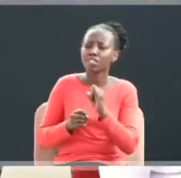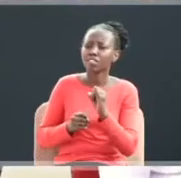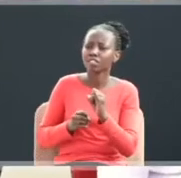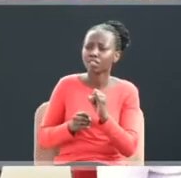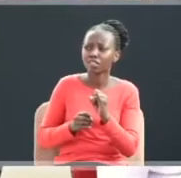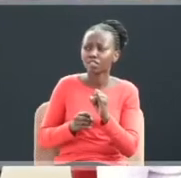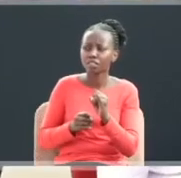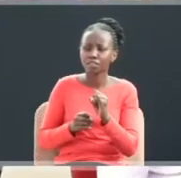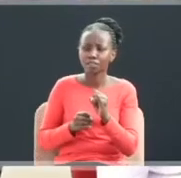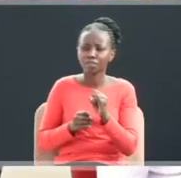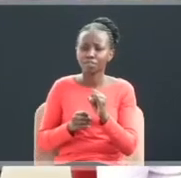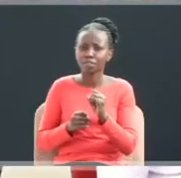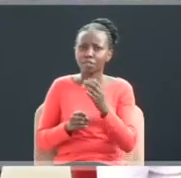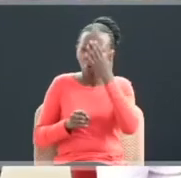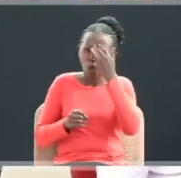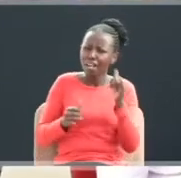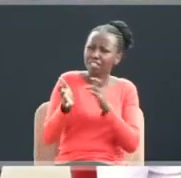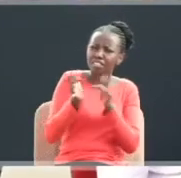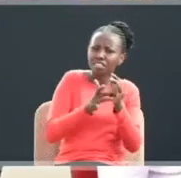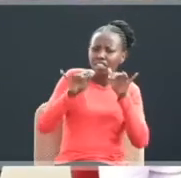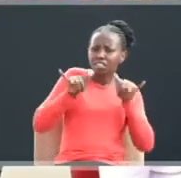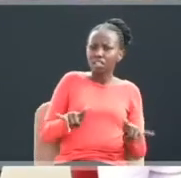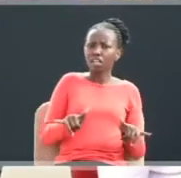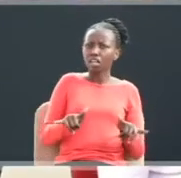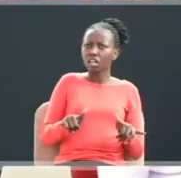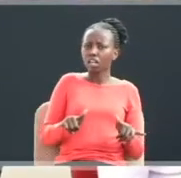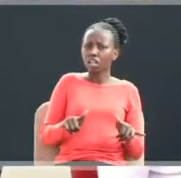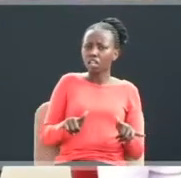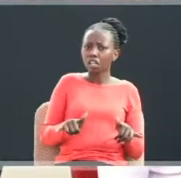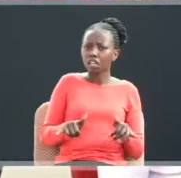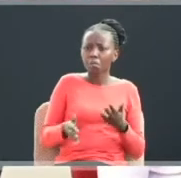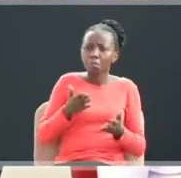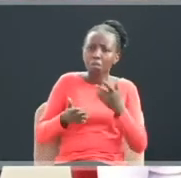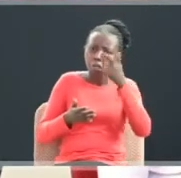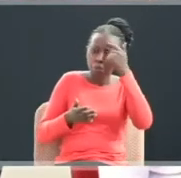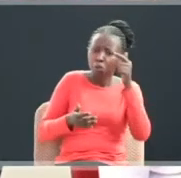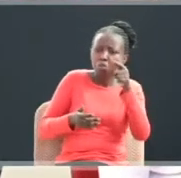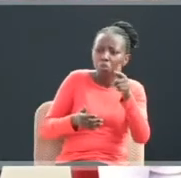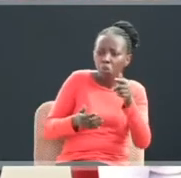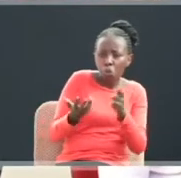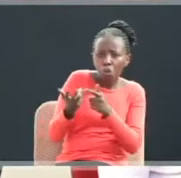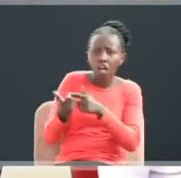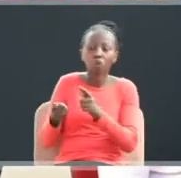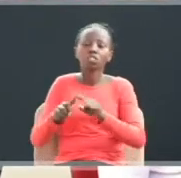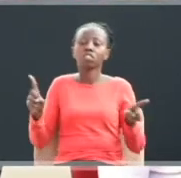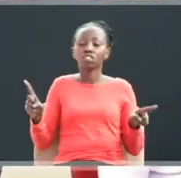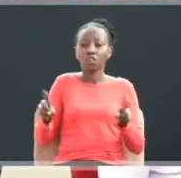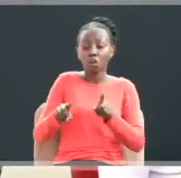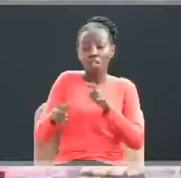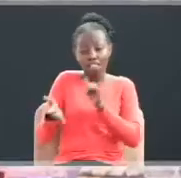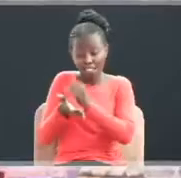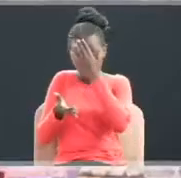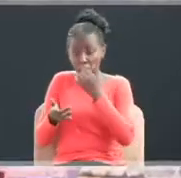I ask, why has it taken too long? It's because your mathematics and the mathematics of God are different. No wonder people have said